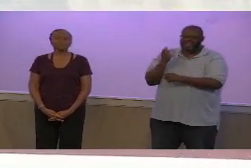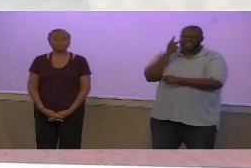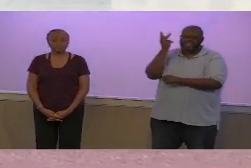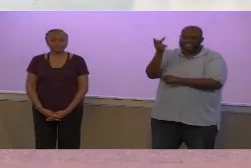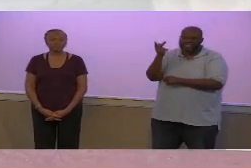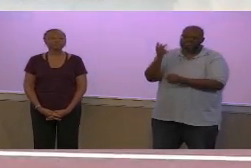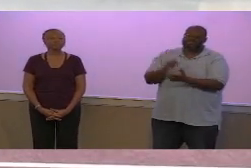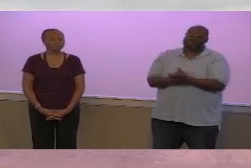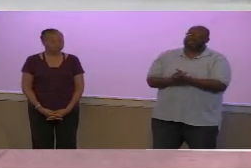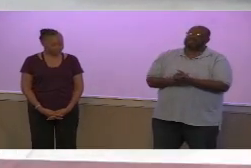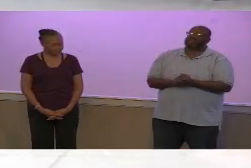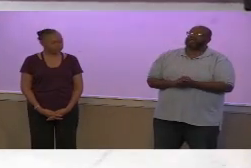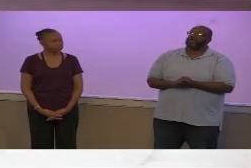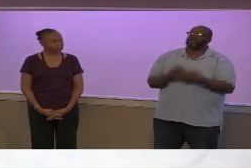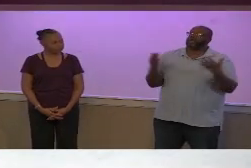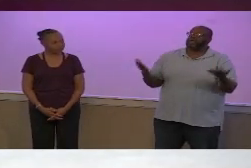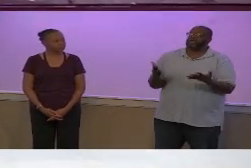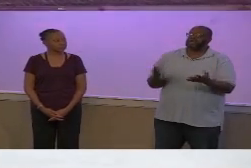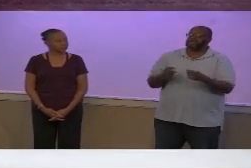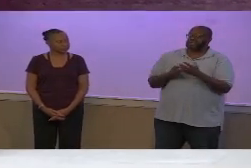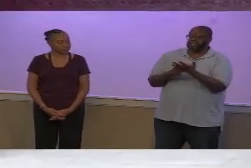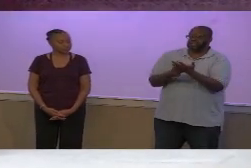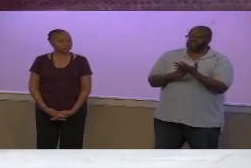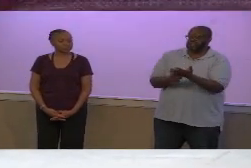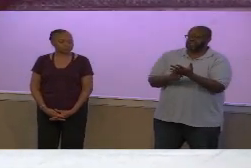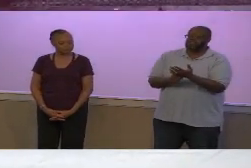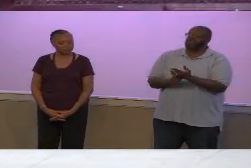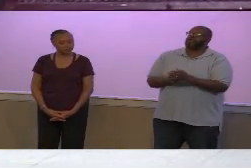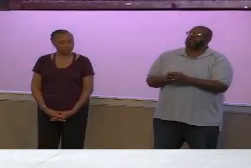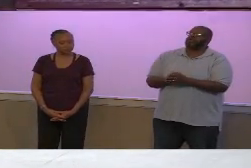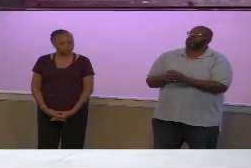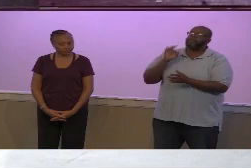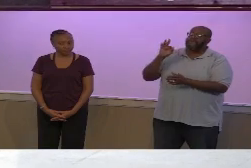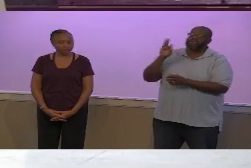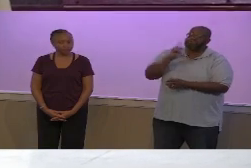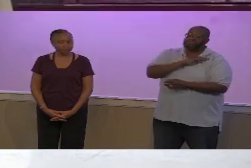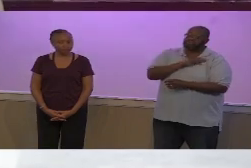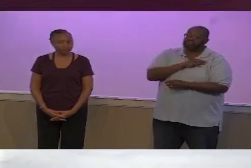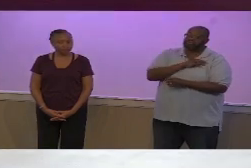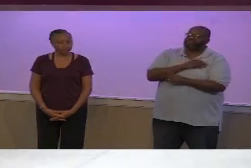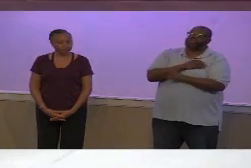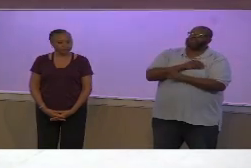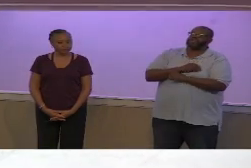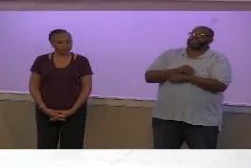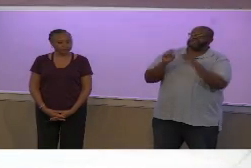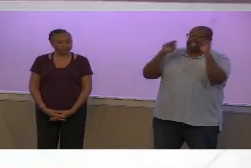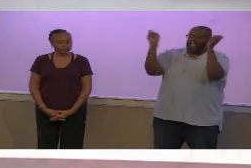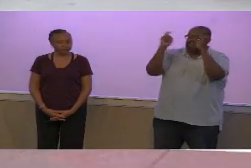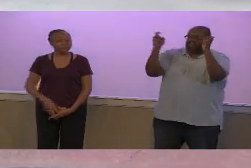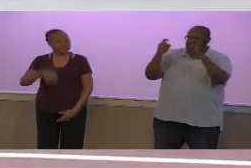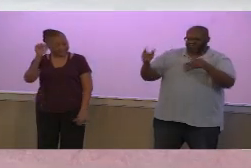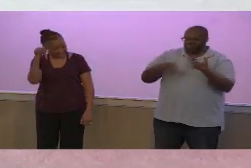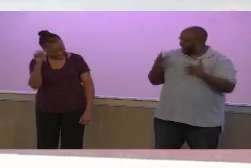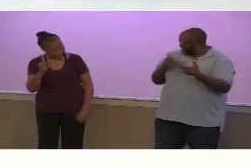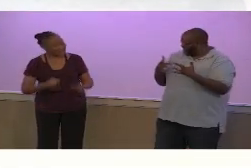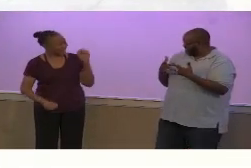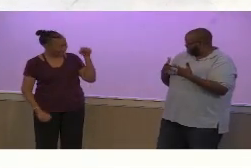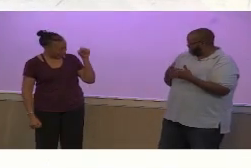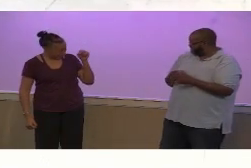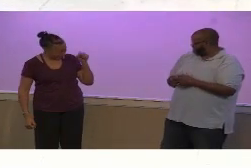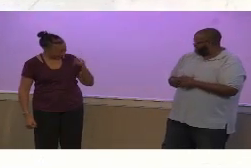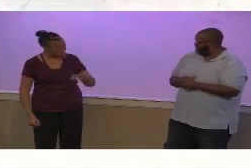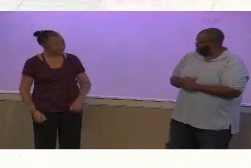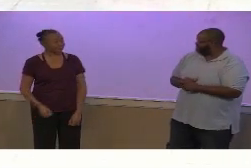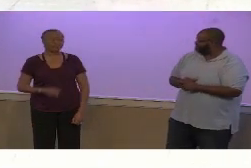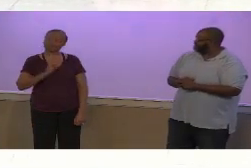today. But we're here to talk about one thing, and that's Pastor's 21st pastoral anniversary. Are we excited about that? Yes. Yes.